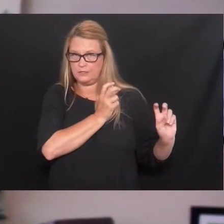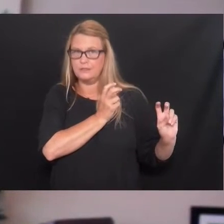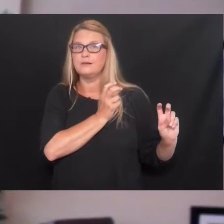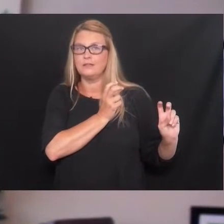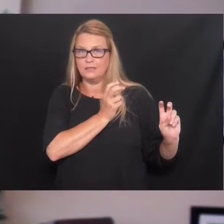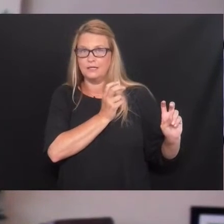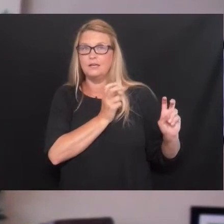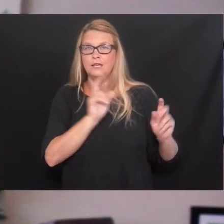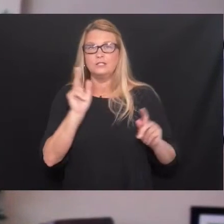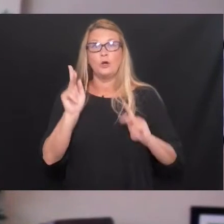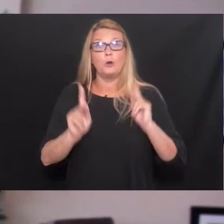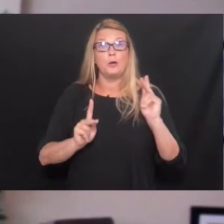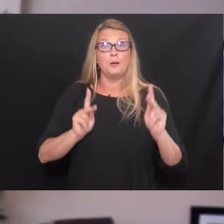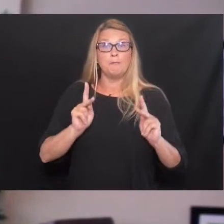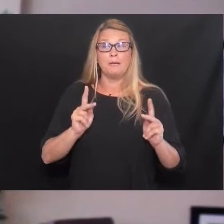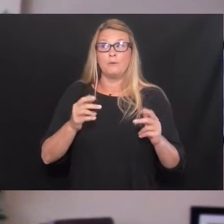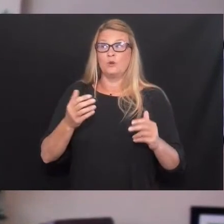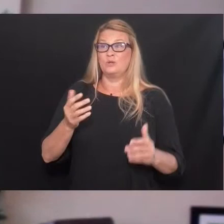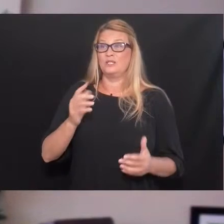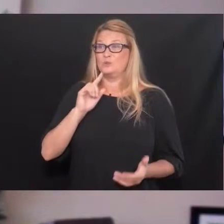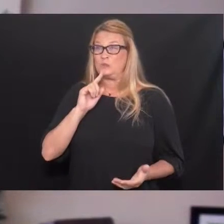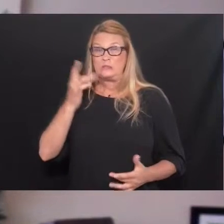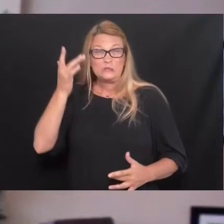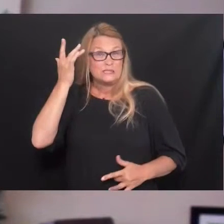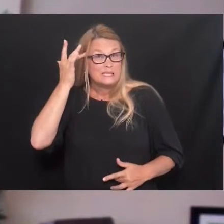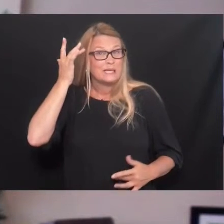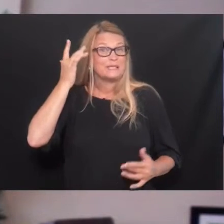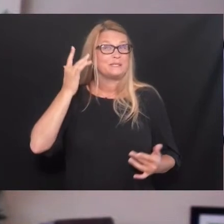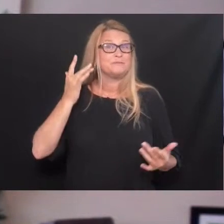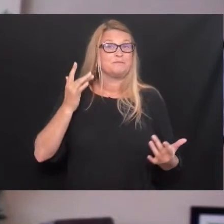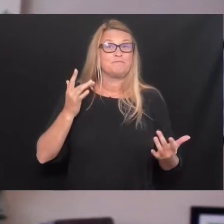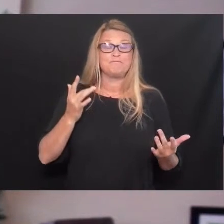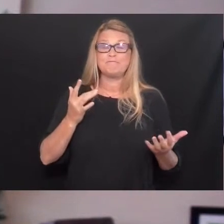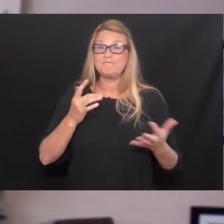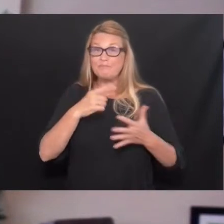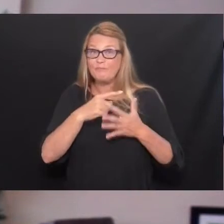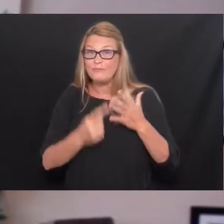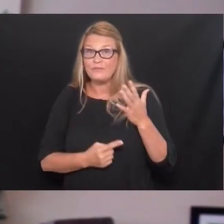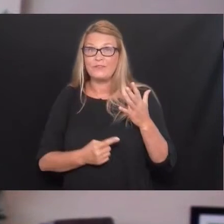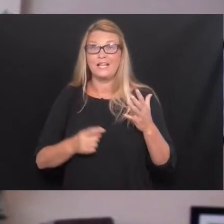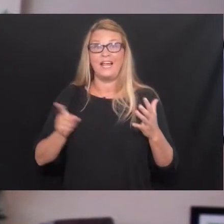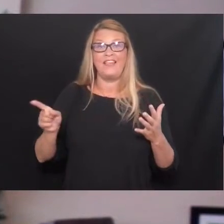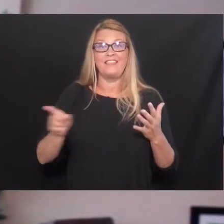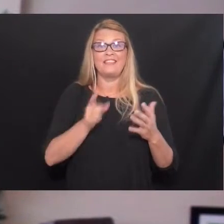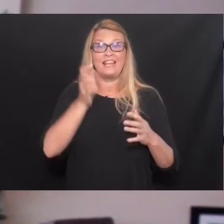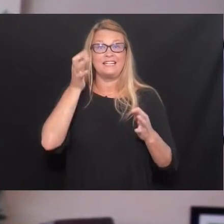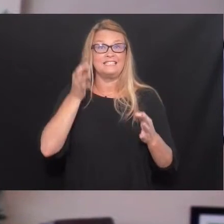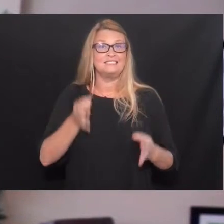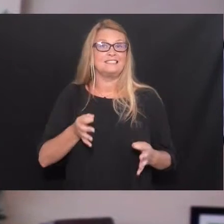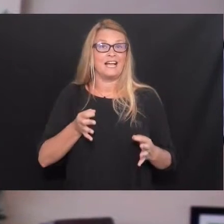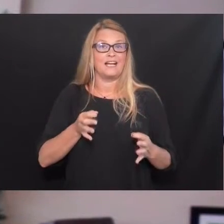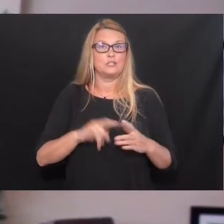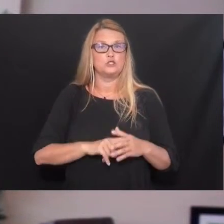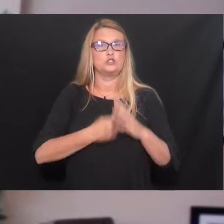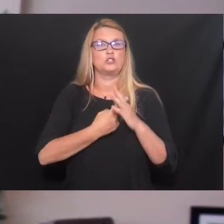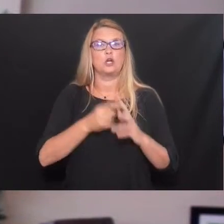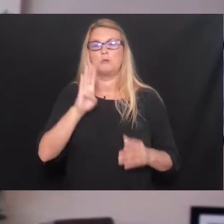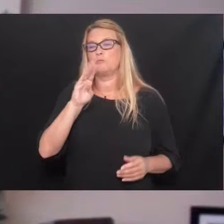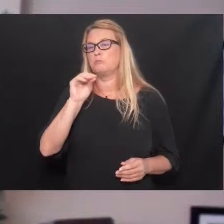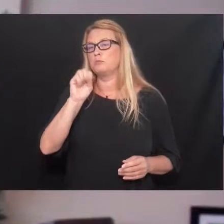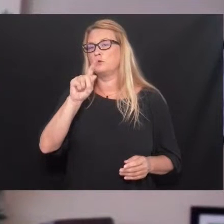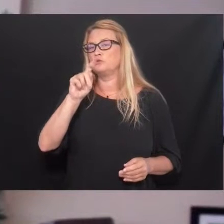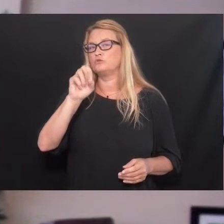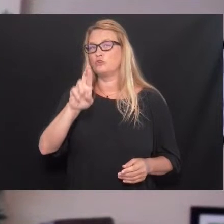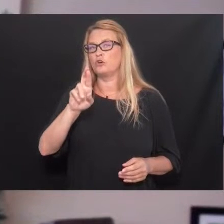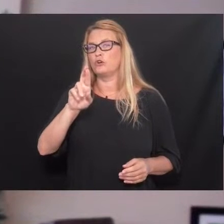that were severely ill. And so they decided then to start their booster campaign.